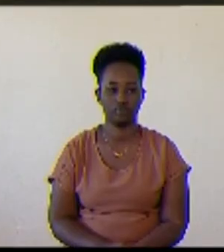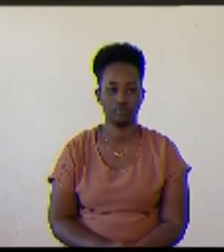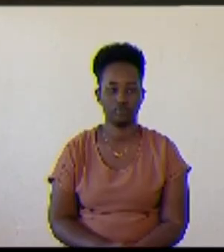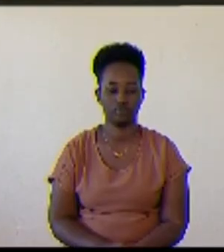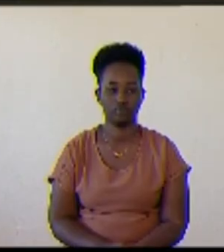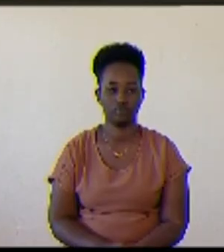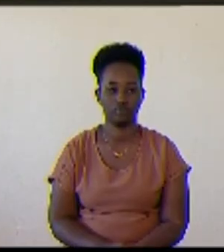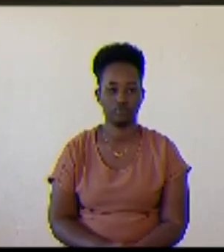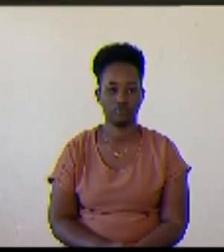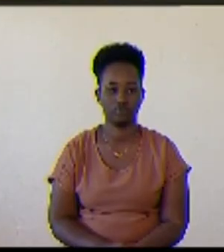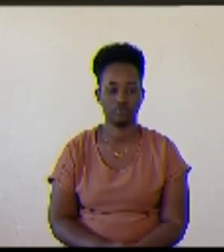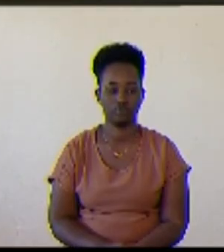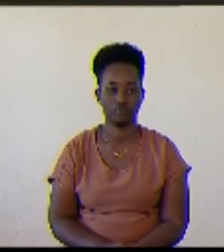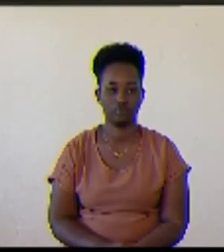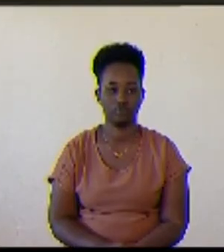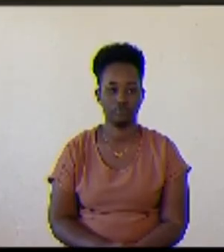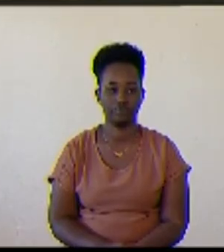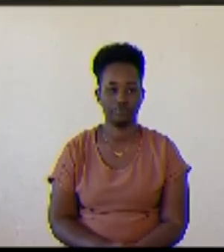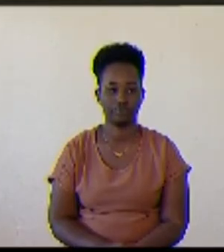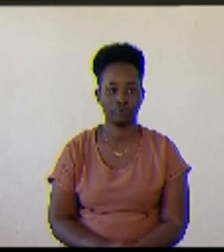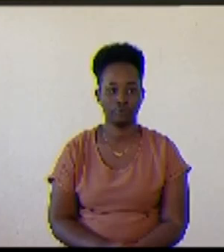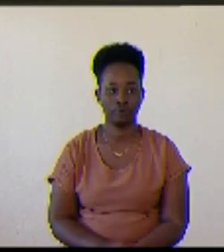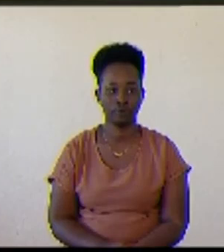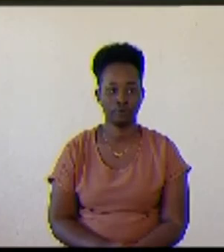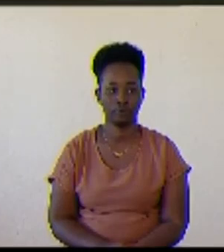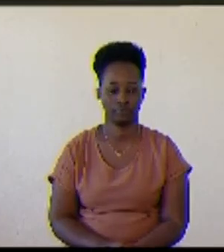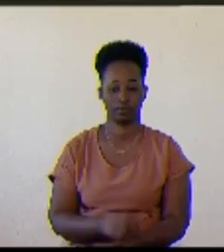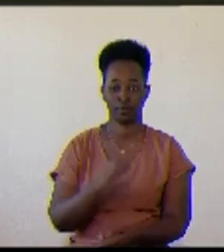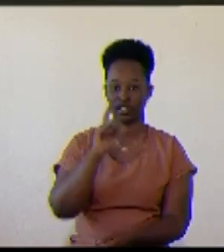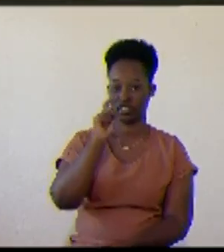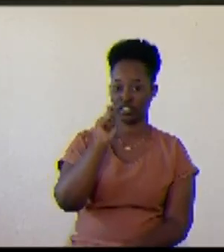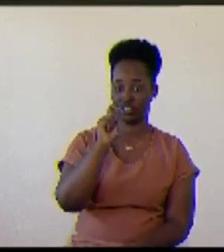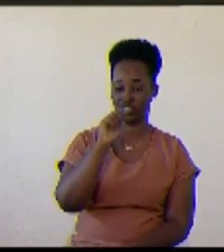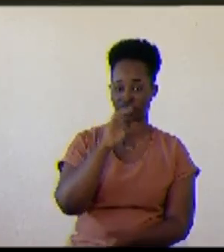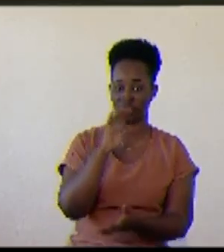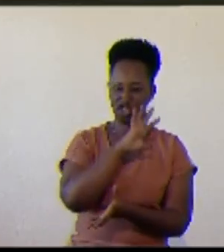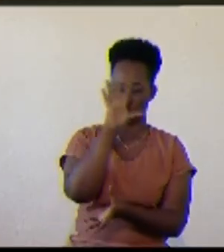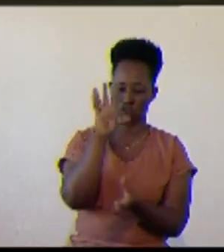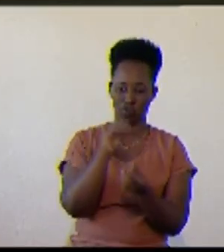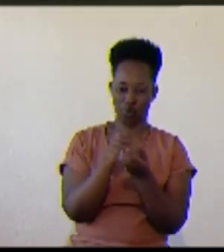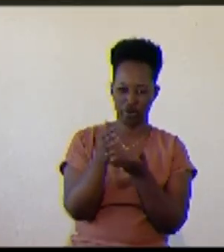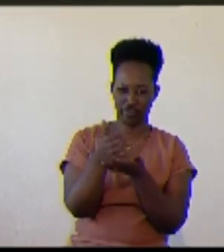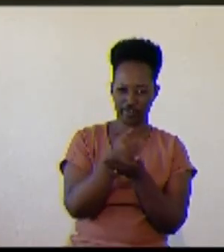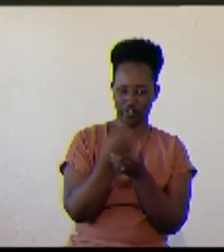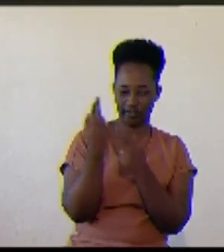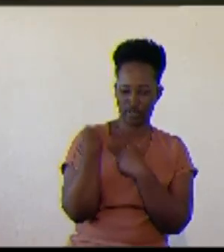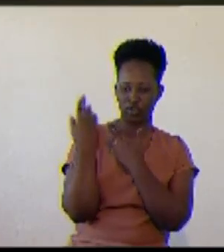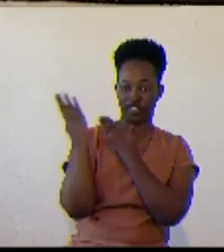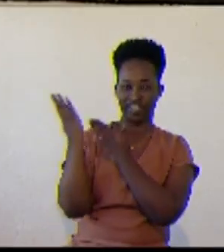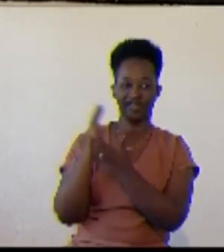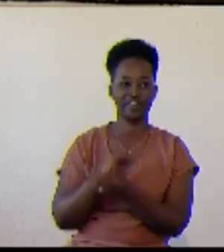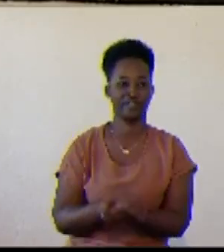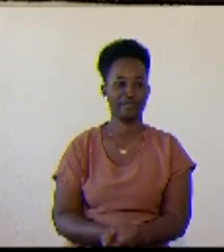Q squared. You get Q squared. So this is our total revenue function. This